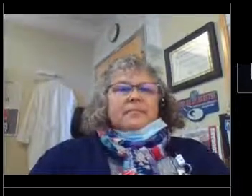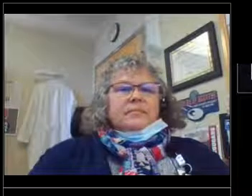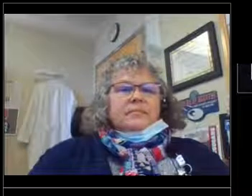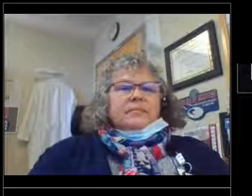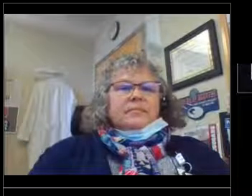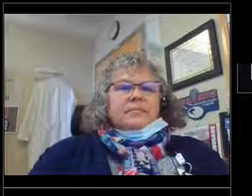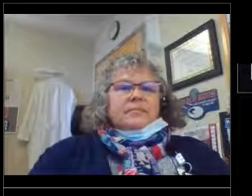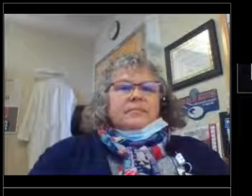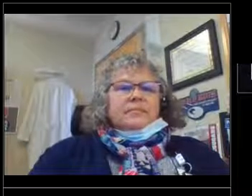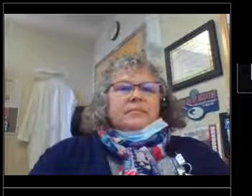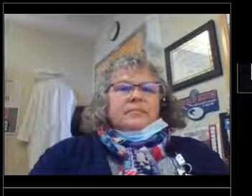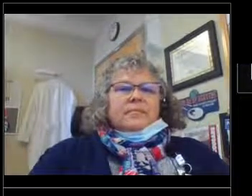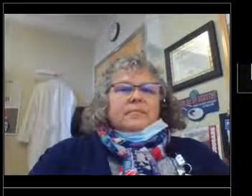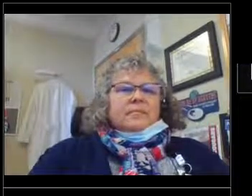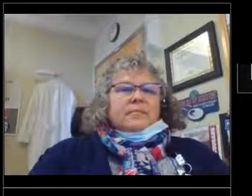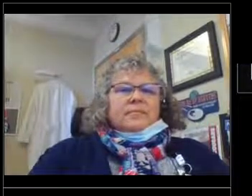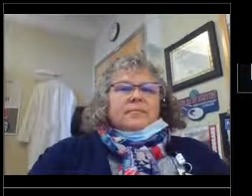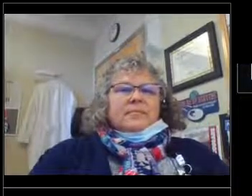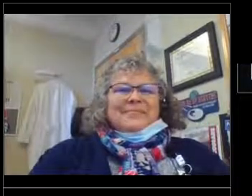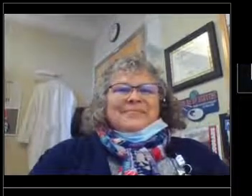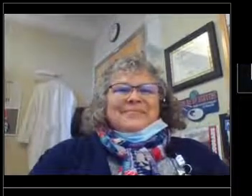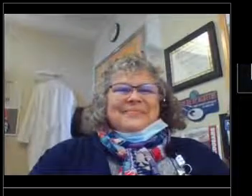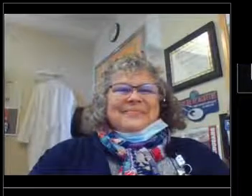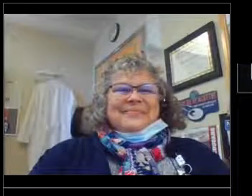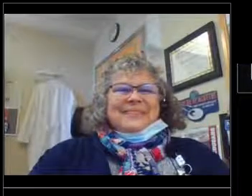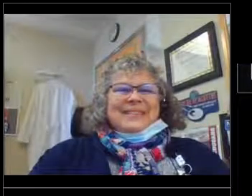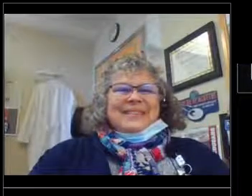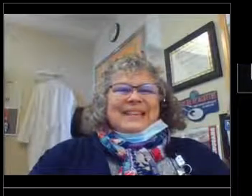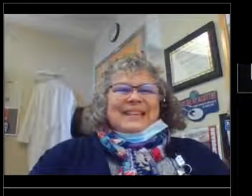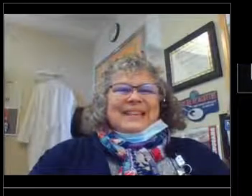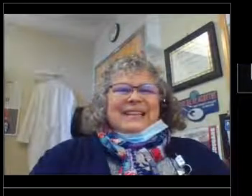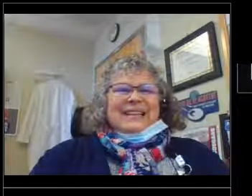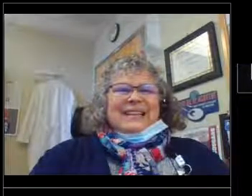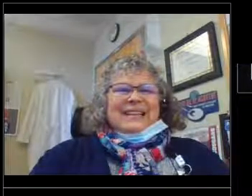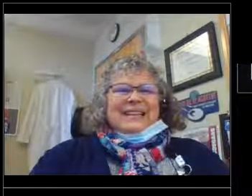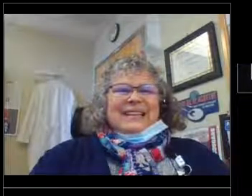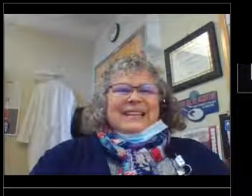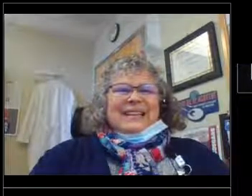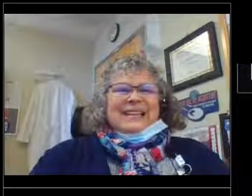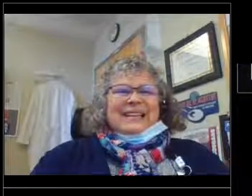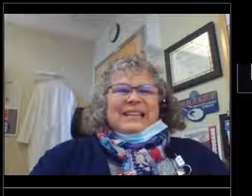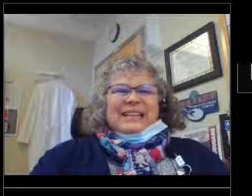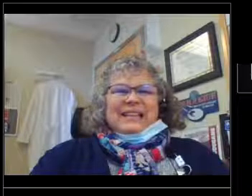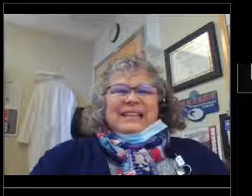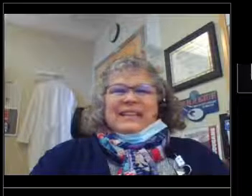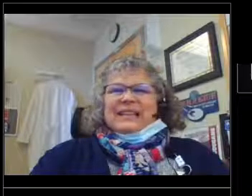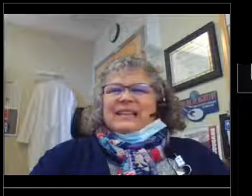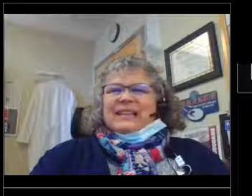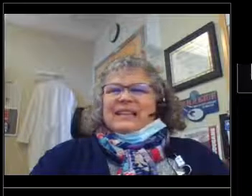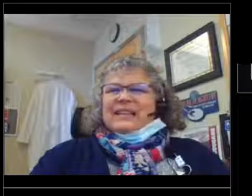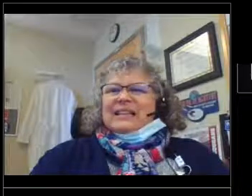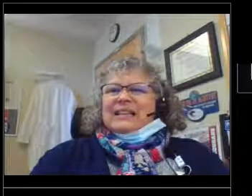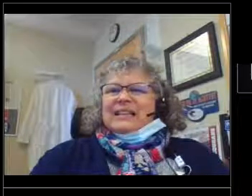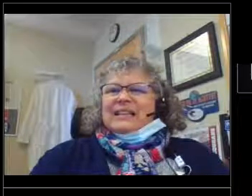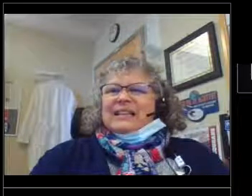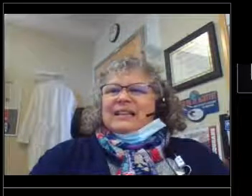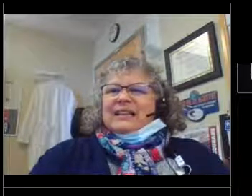Am I unmuted now? You're unmuted. Great. I can hear you, My Bonnie. question is about